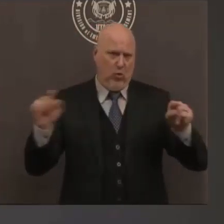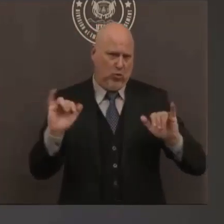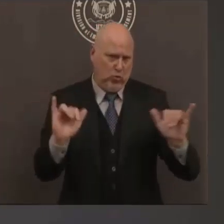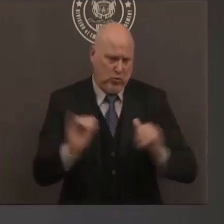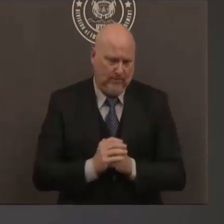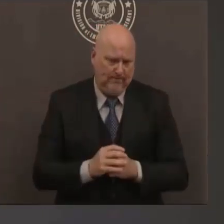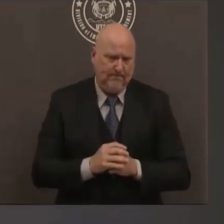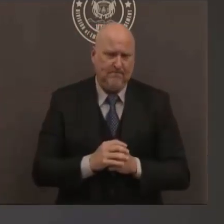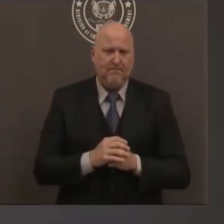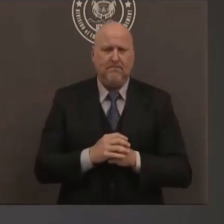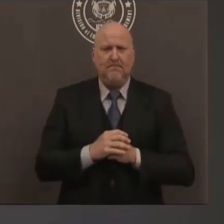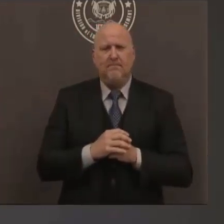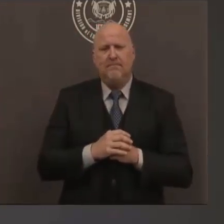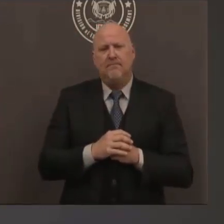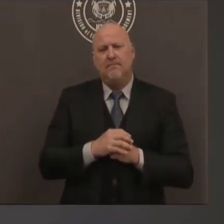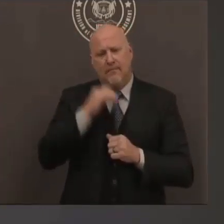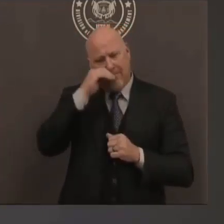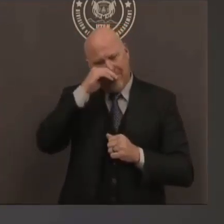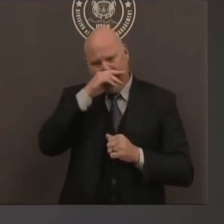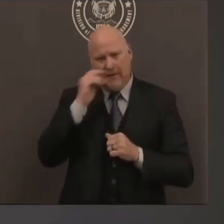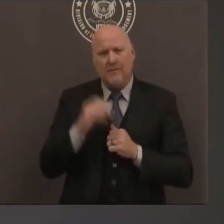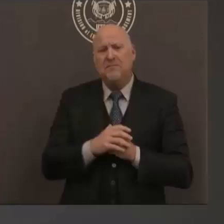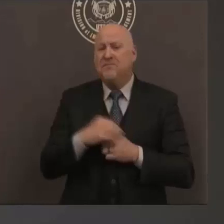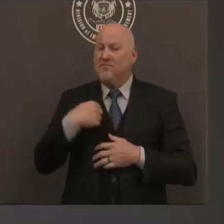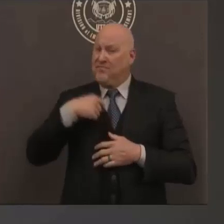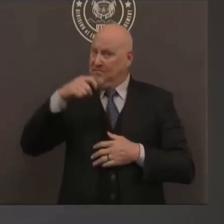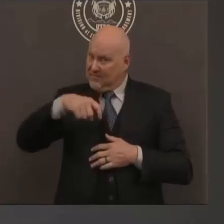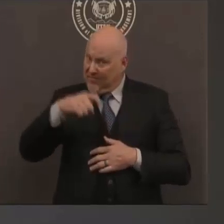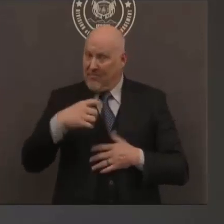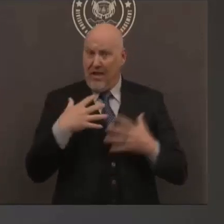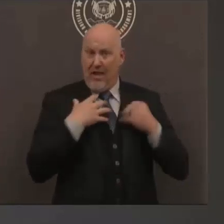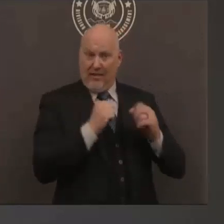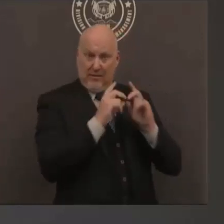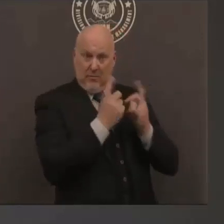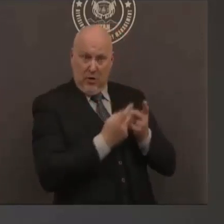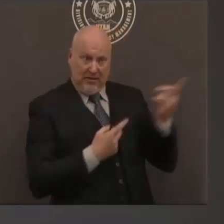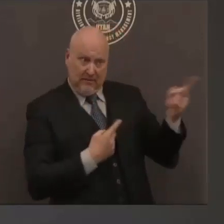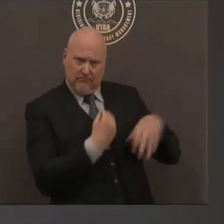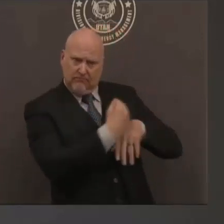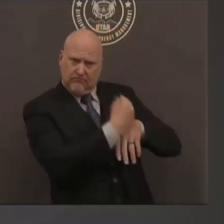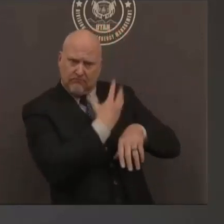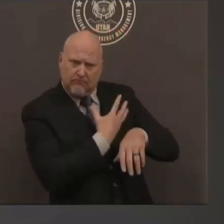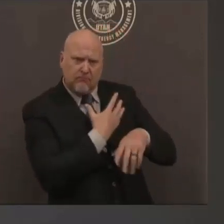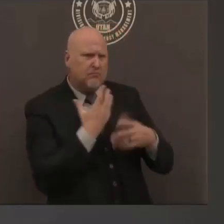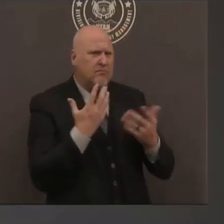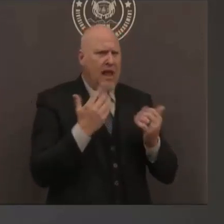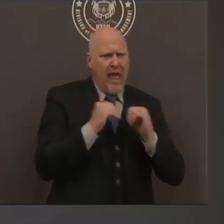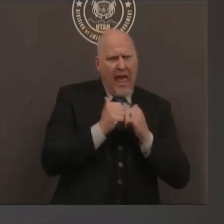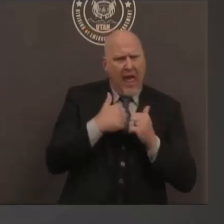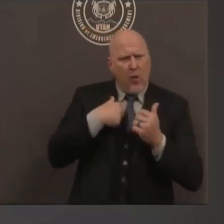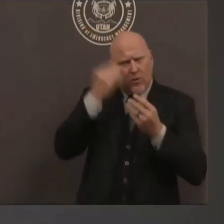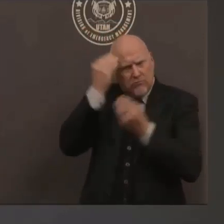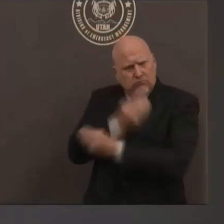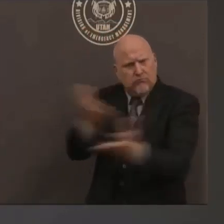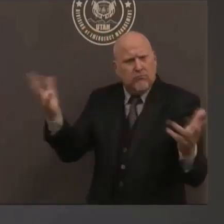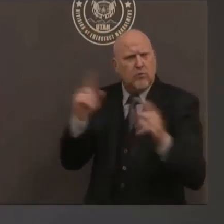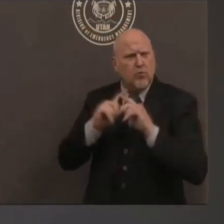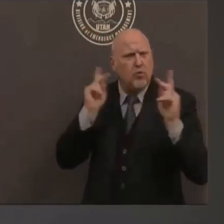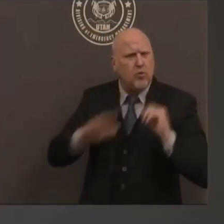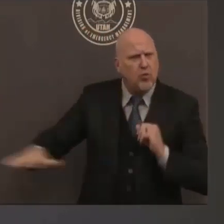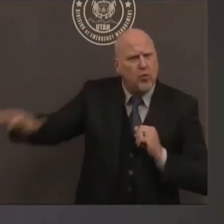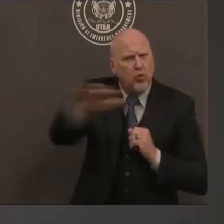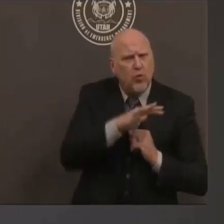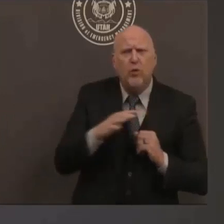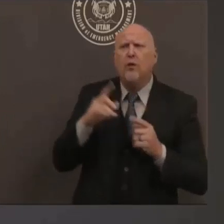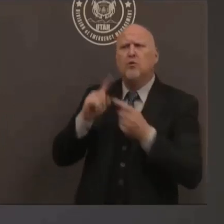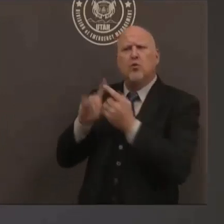their specific guidance on, one, how to best communicate our immediate directions to the high-risk populations, wherever they may